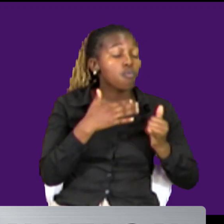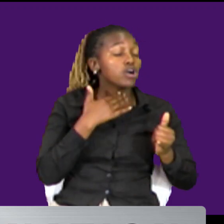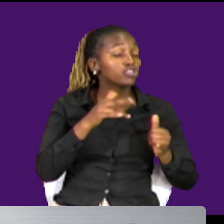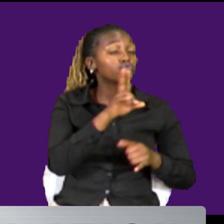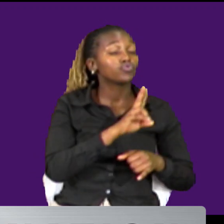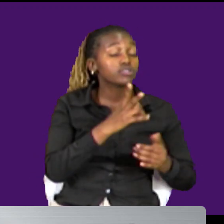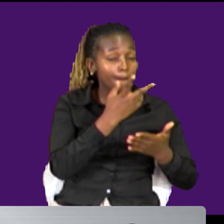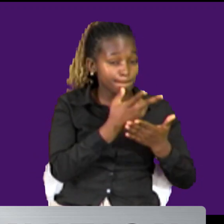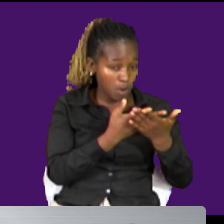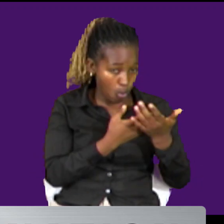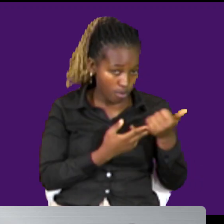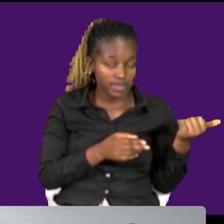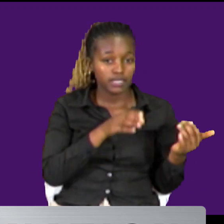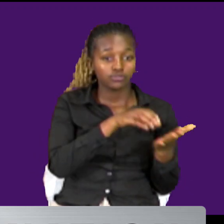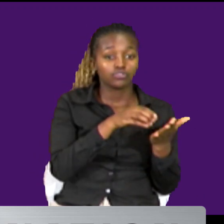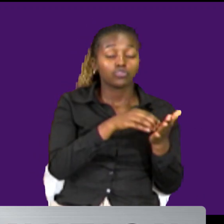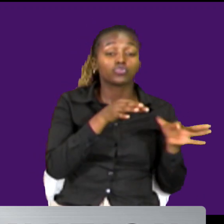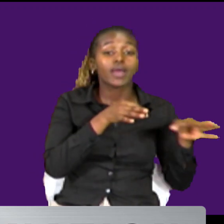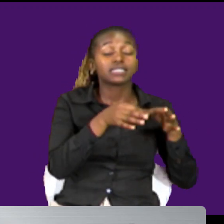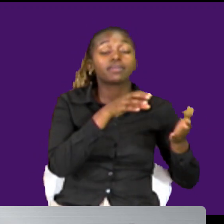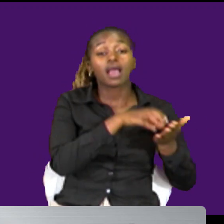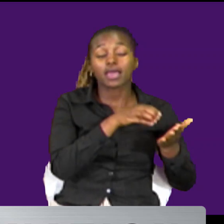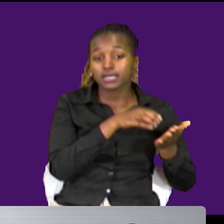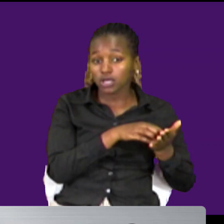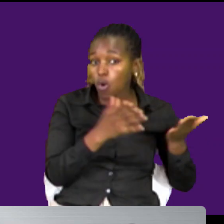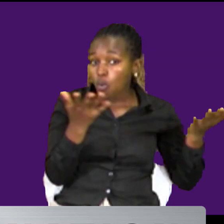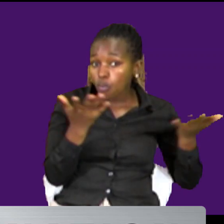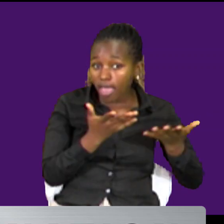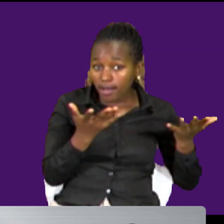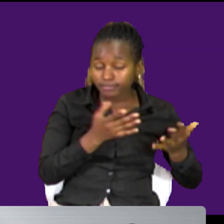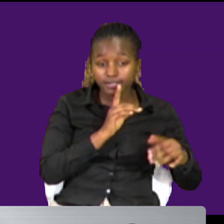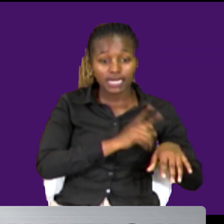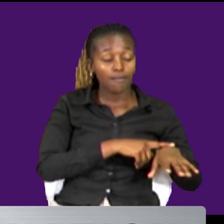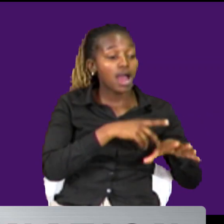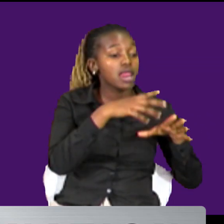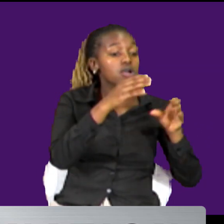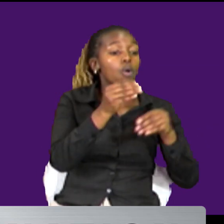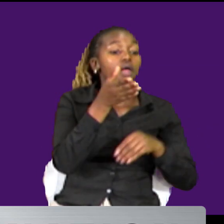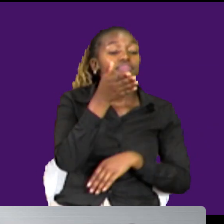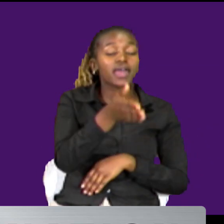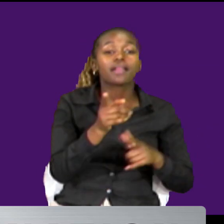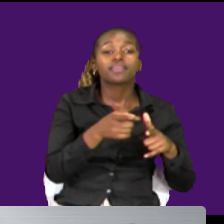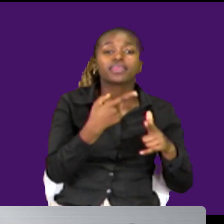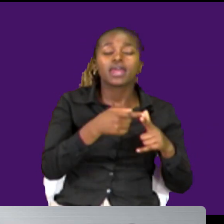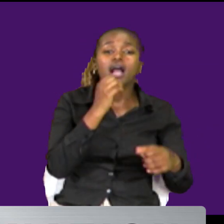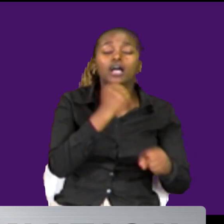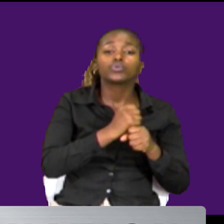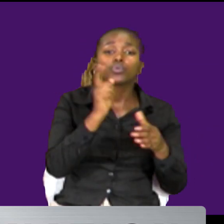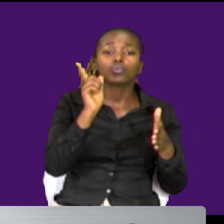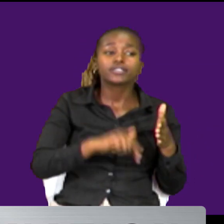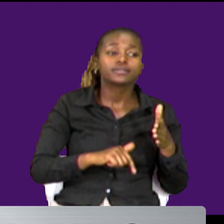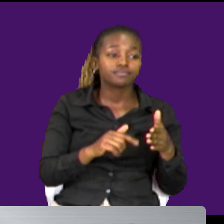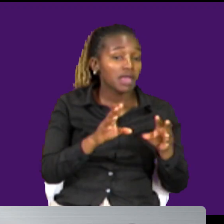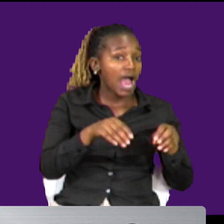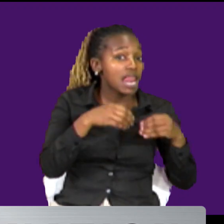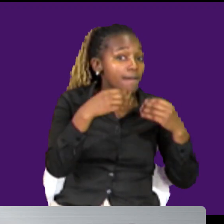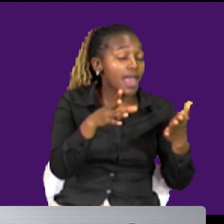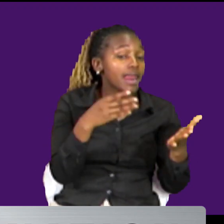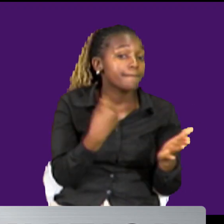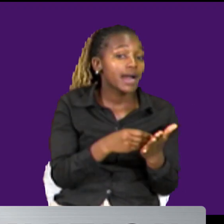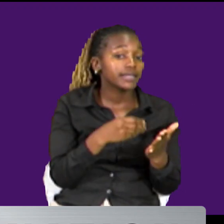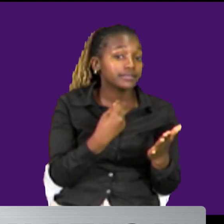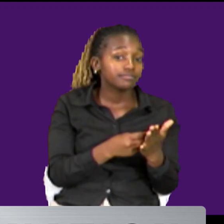case. Yes. In both the cases, there's something that he did. Did he give a token of appreciation